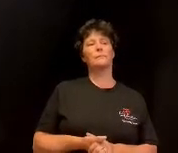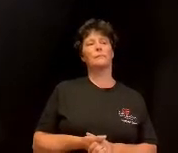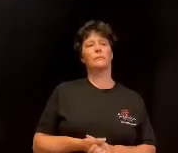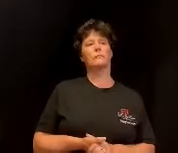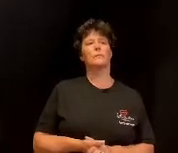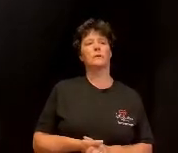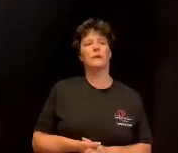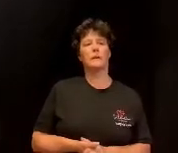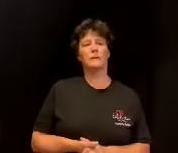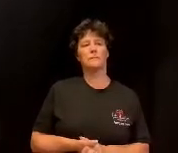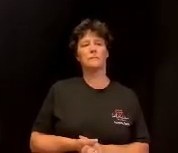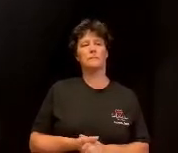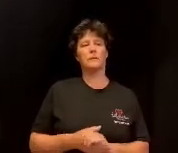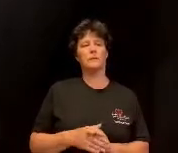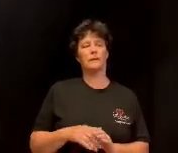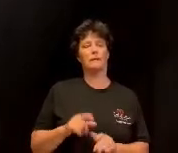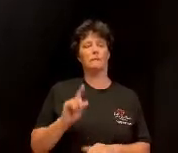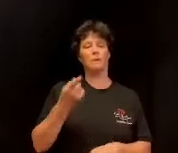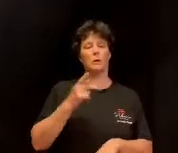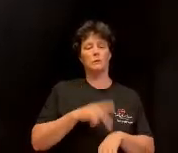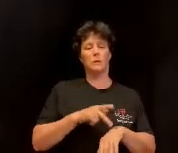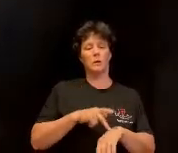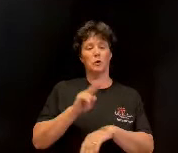Can I show you this one in 1 Peter 2:12?